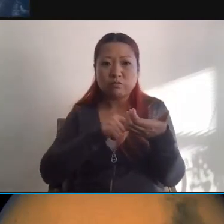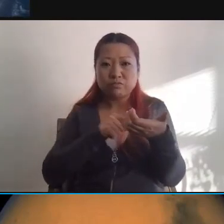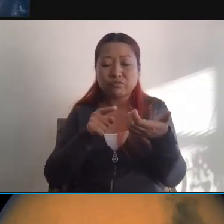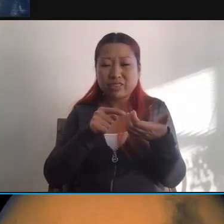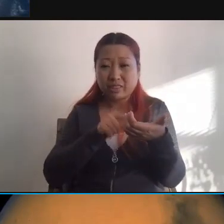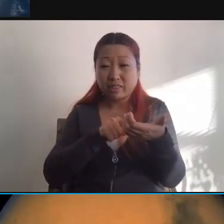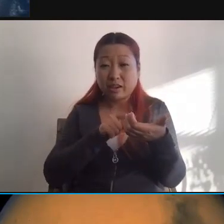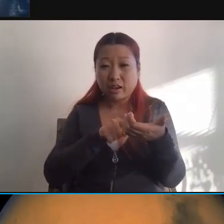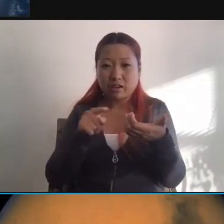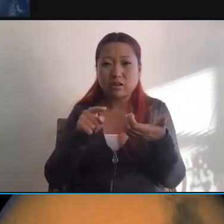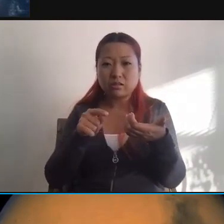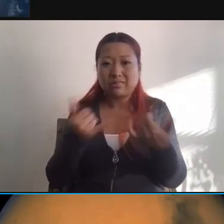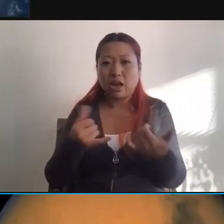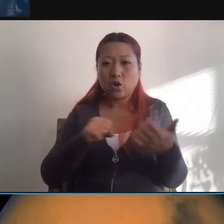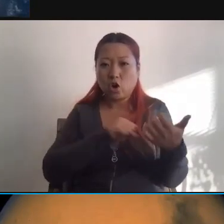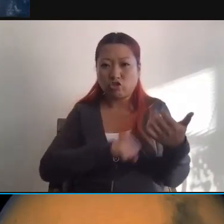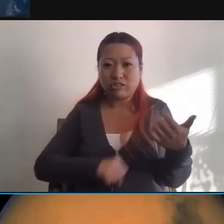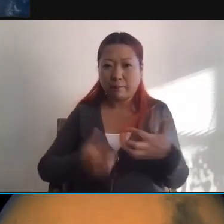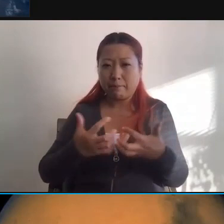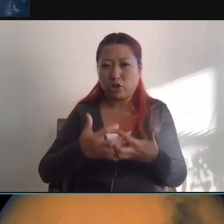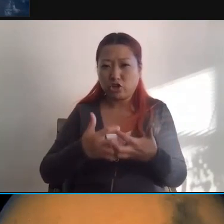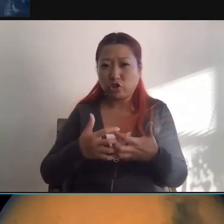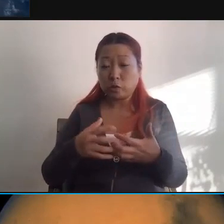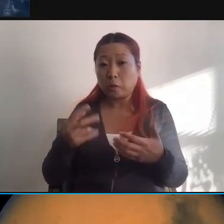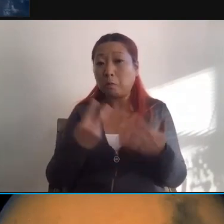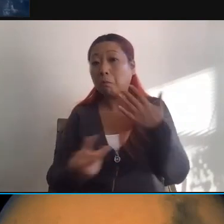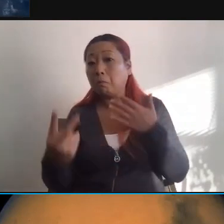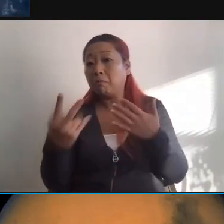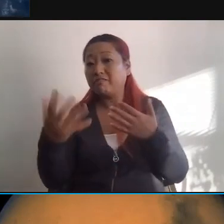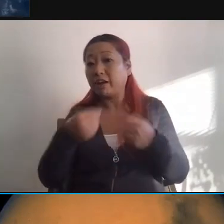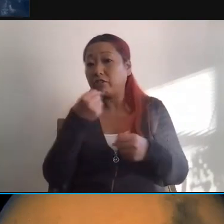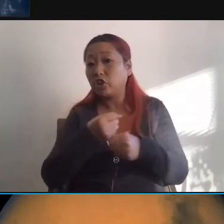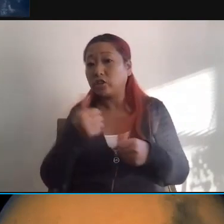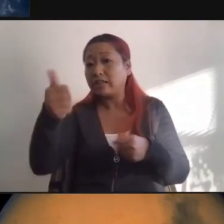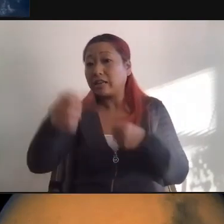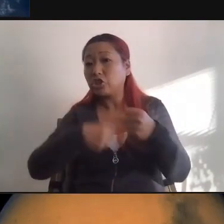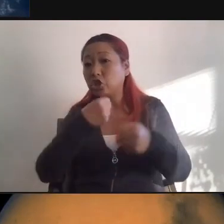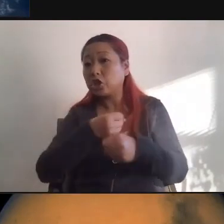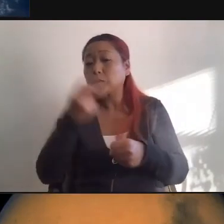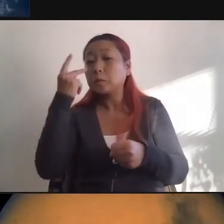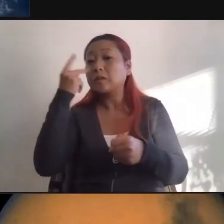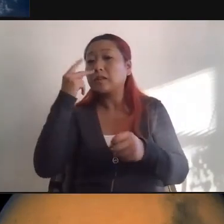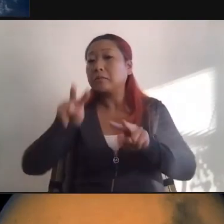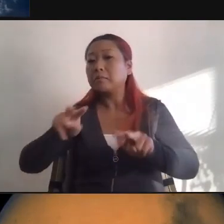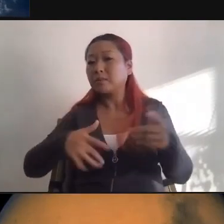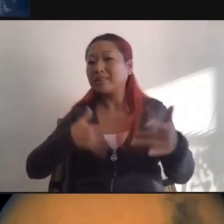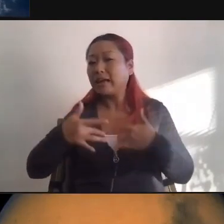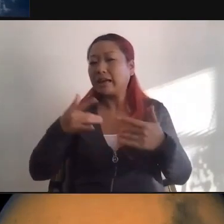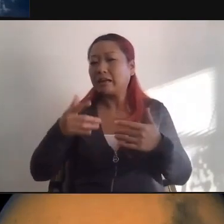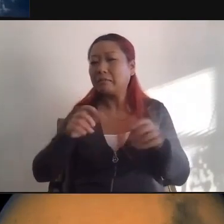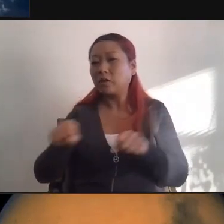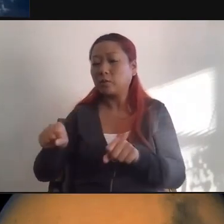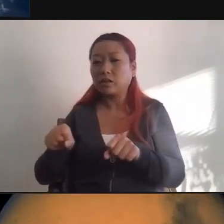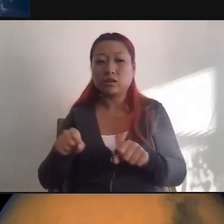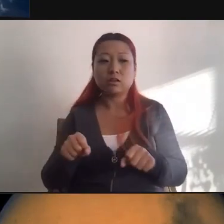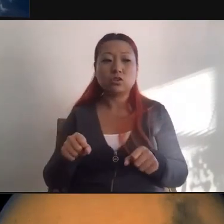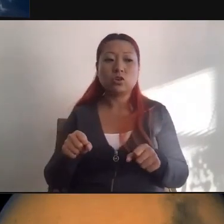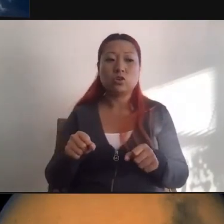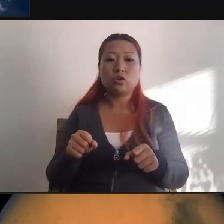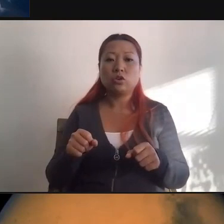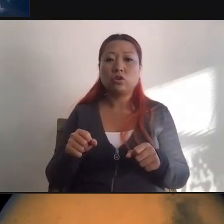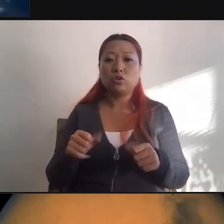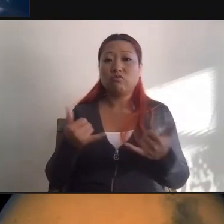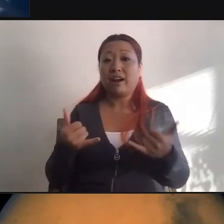5 or 10 years. I think that's an exciting prospect. So although there are many other questions, it is 2:30, so I'll turn it